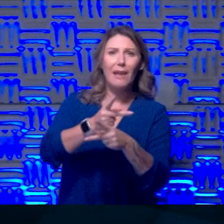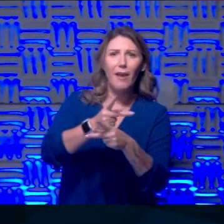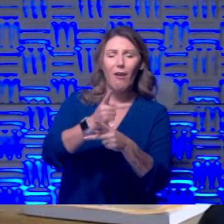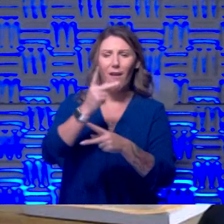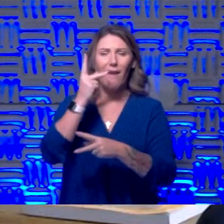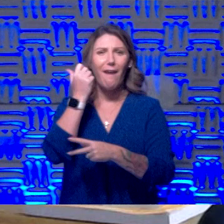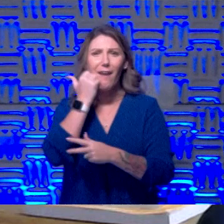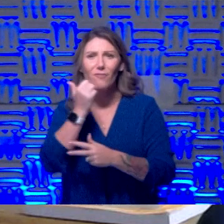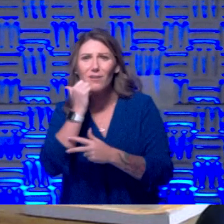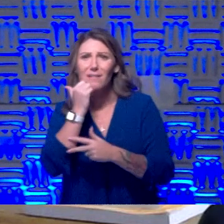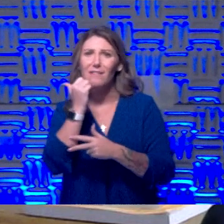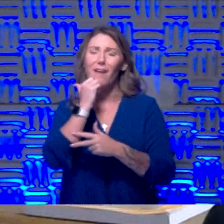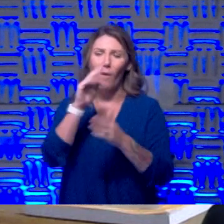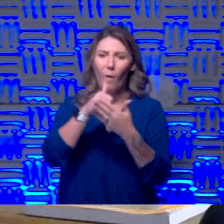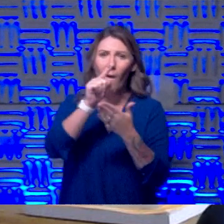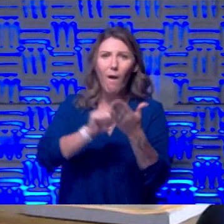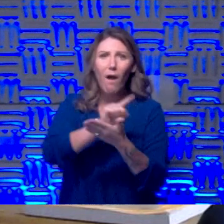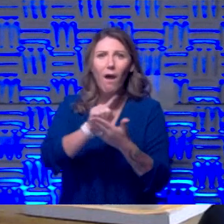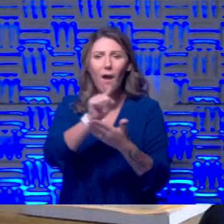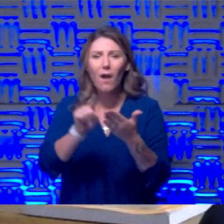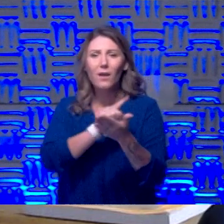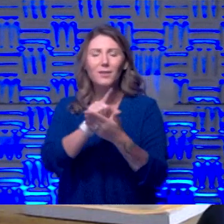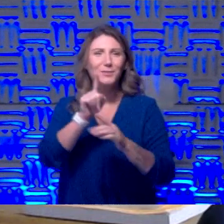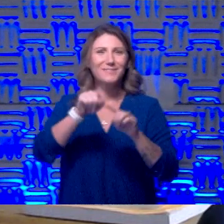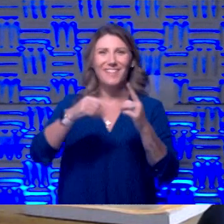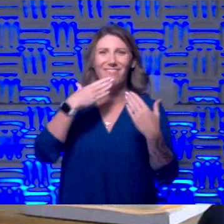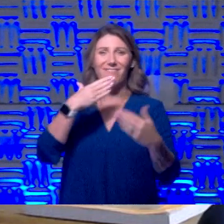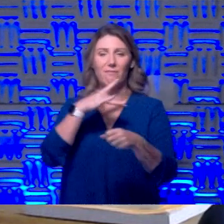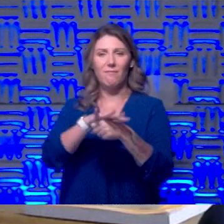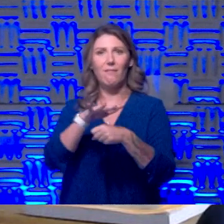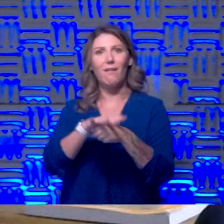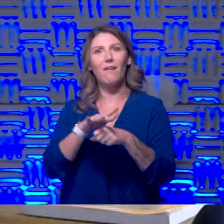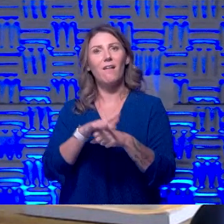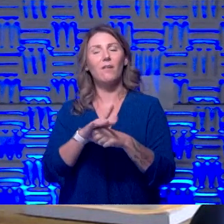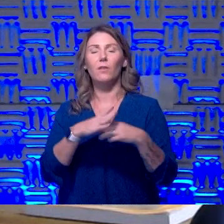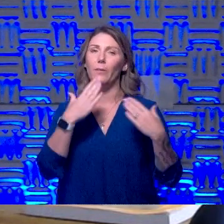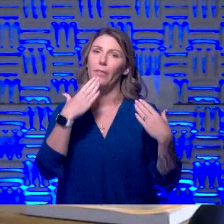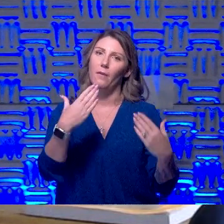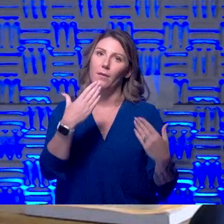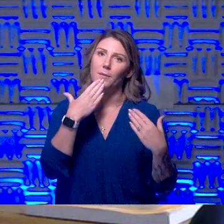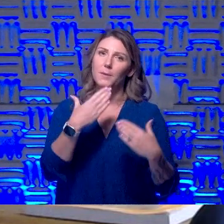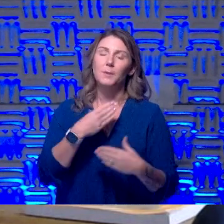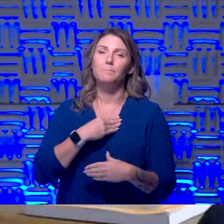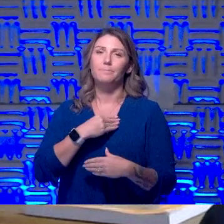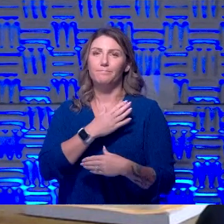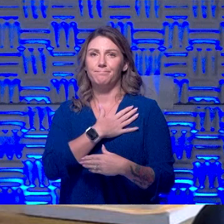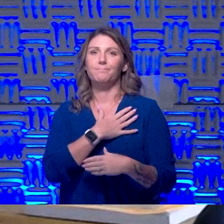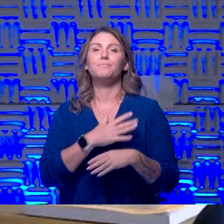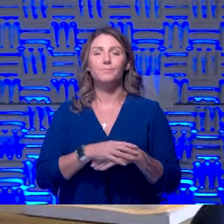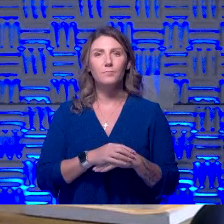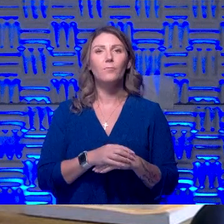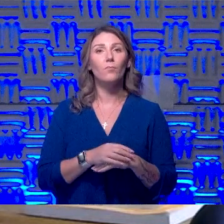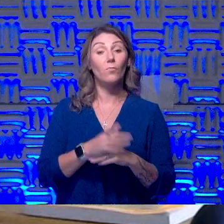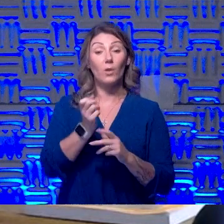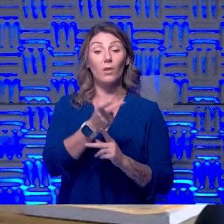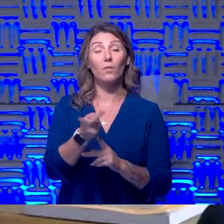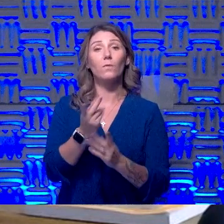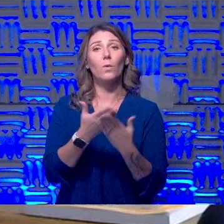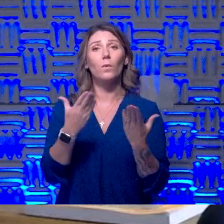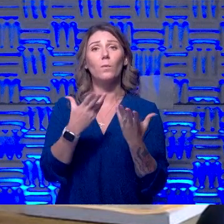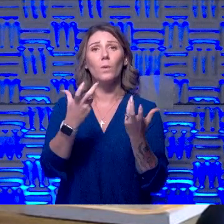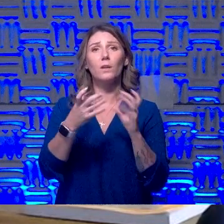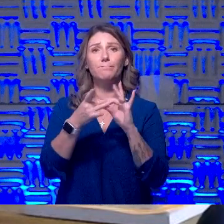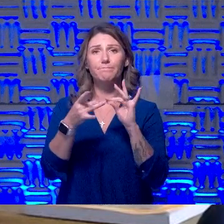and I don't think we can thank those folks enough. Just a couple of quick things